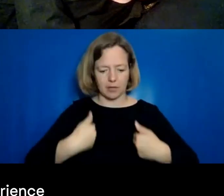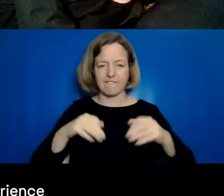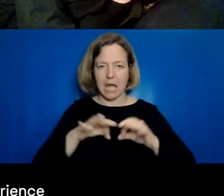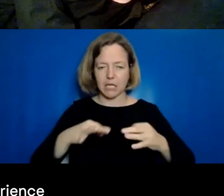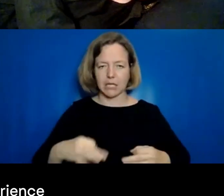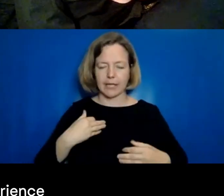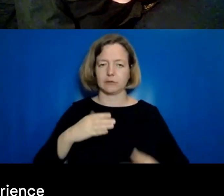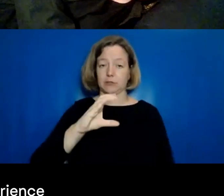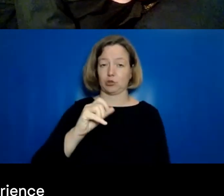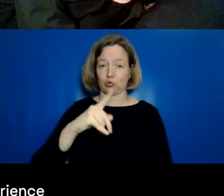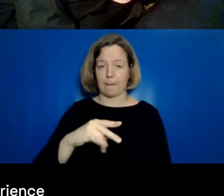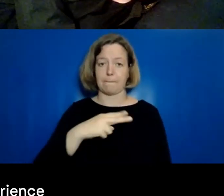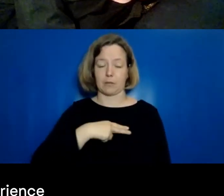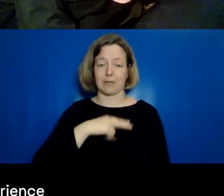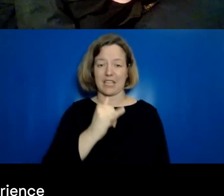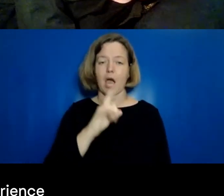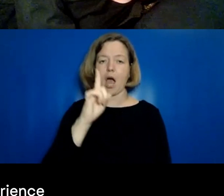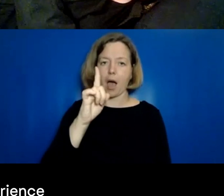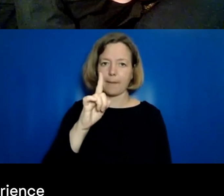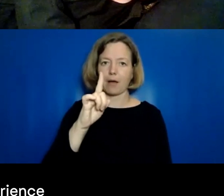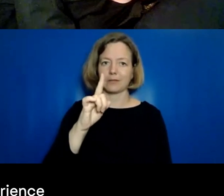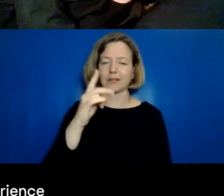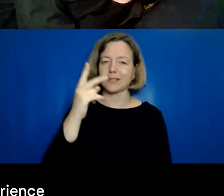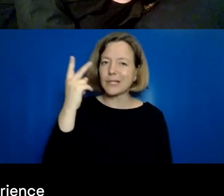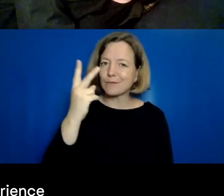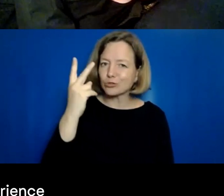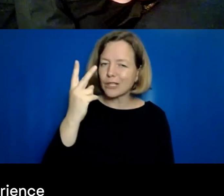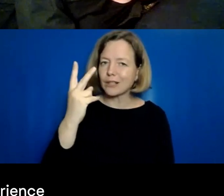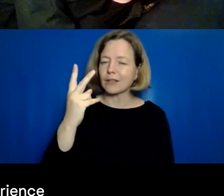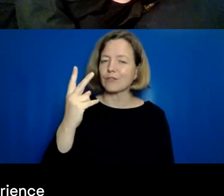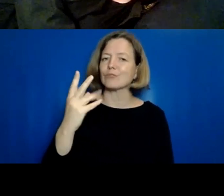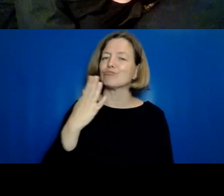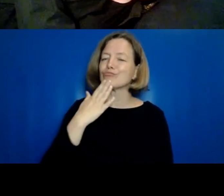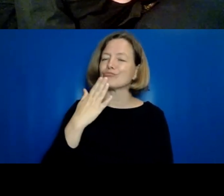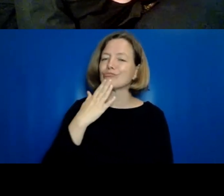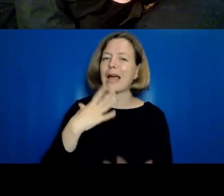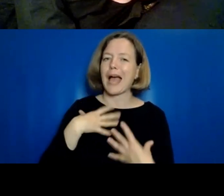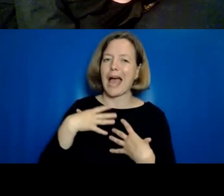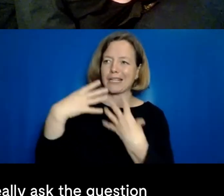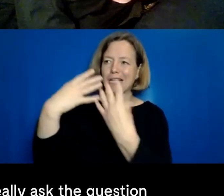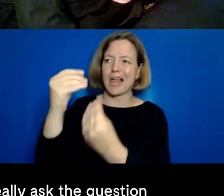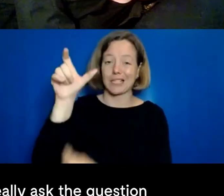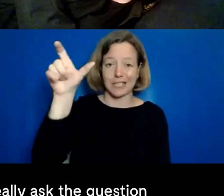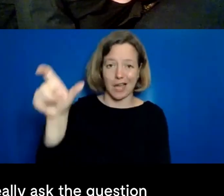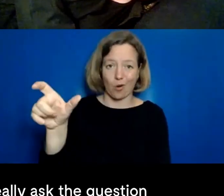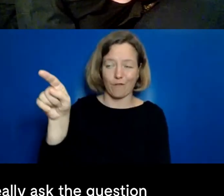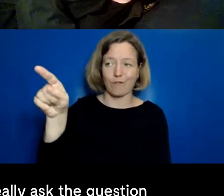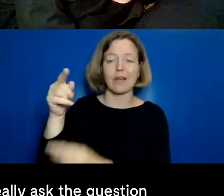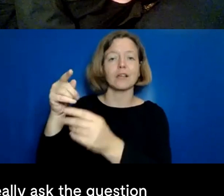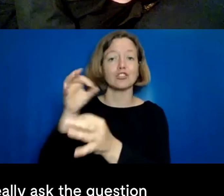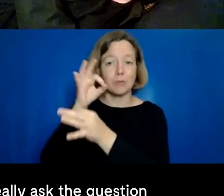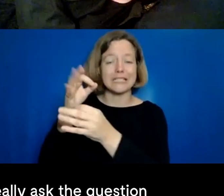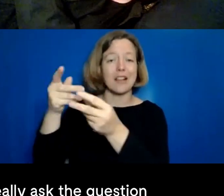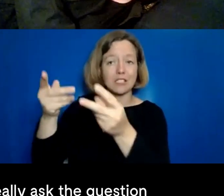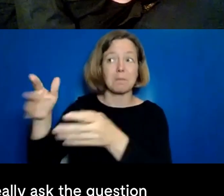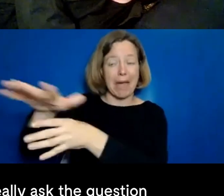I am easy to invite into spaces because of my privilege. And I think